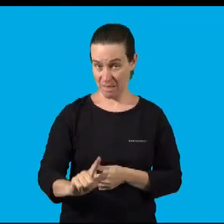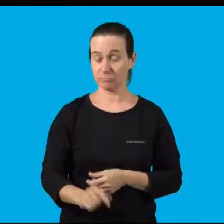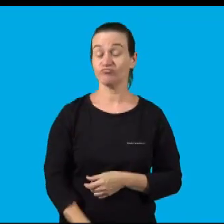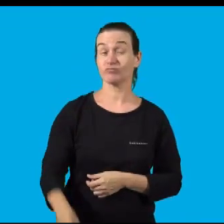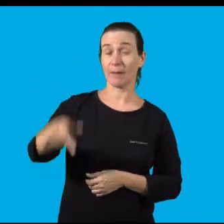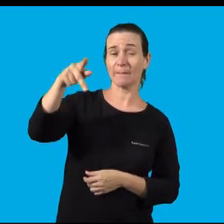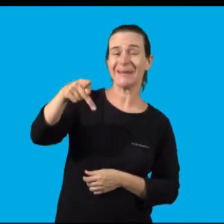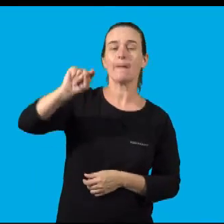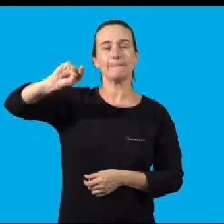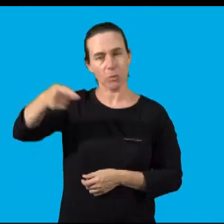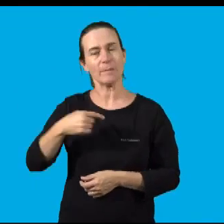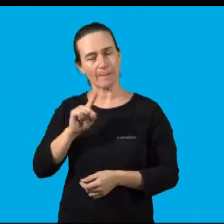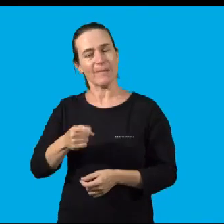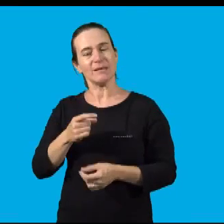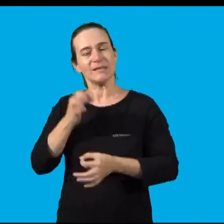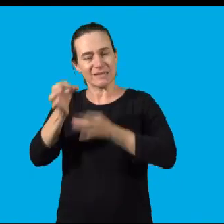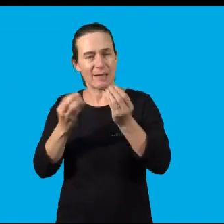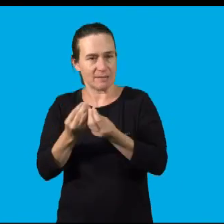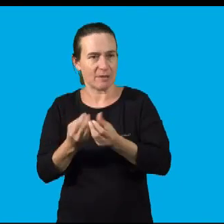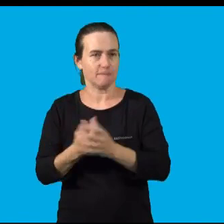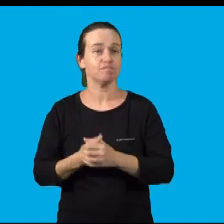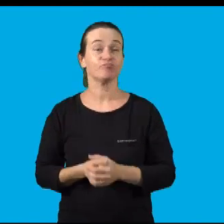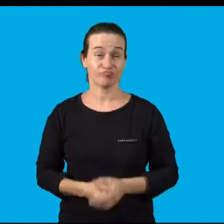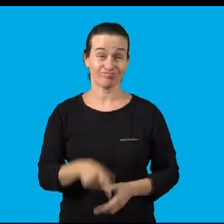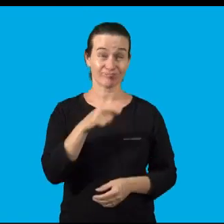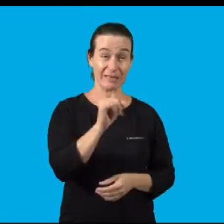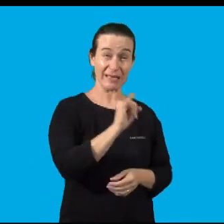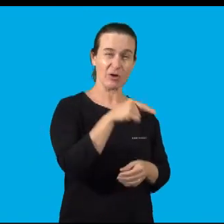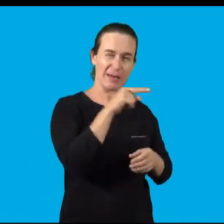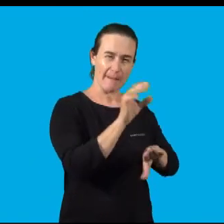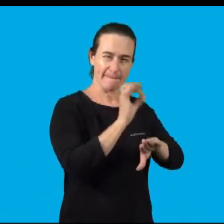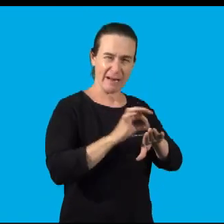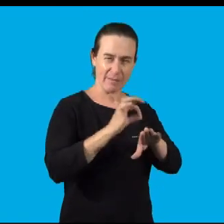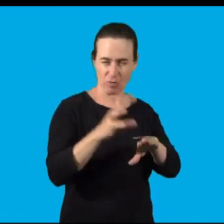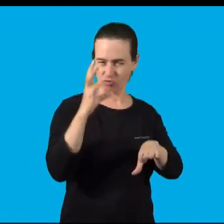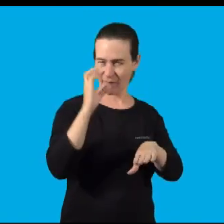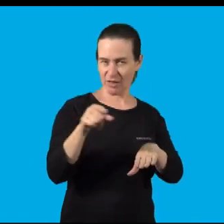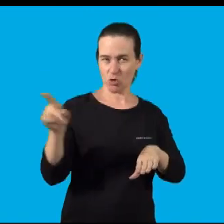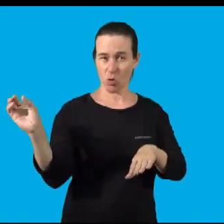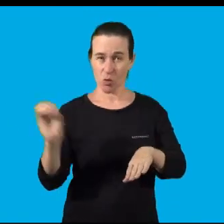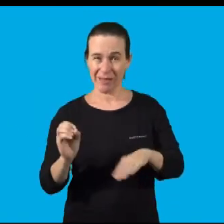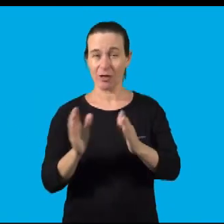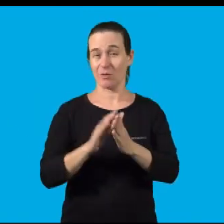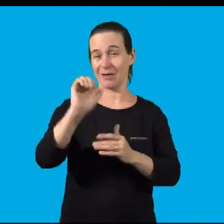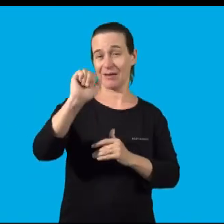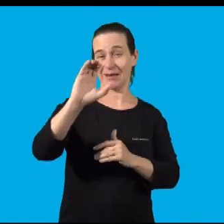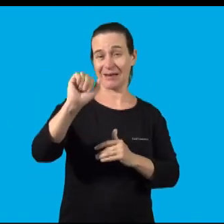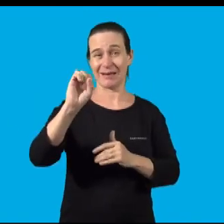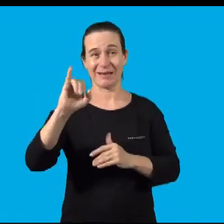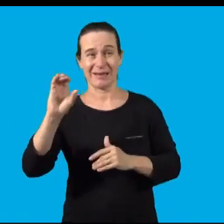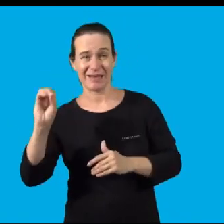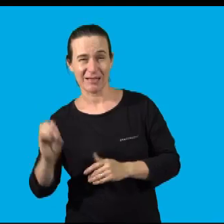with P, point. In Iago's plot to exact revenge on Othello and Cassio, he deceives